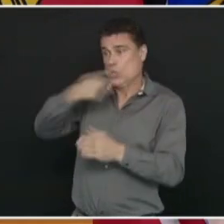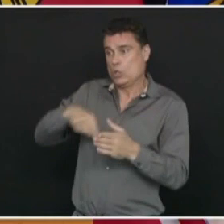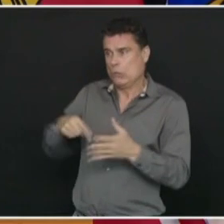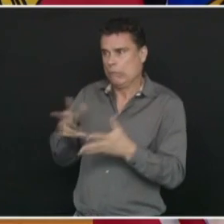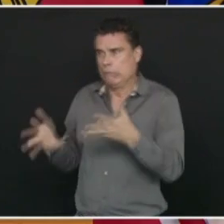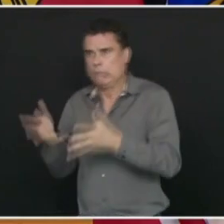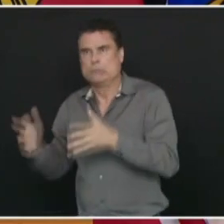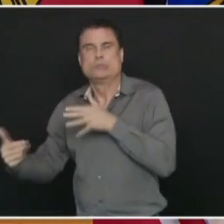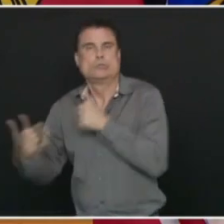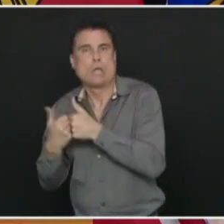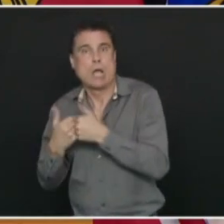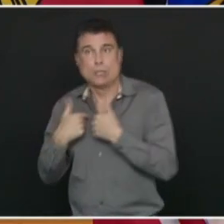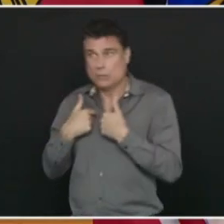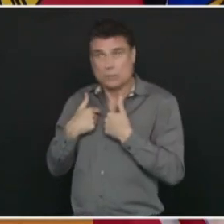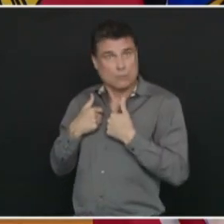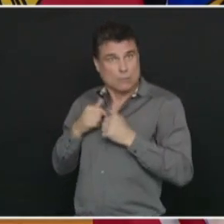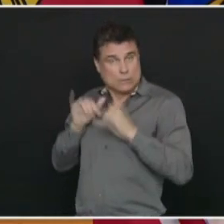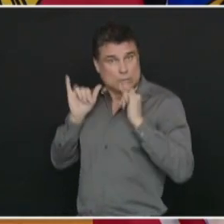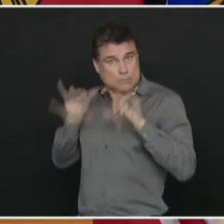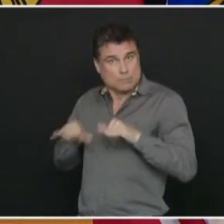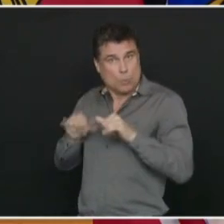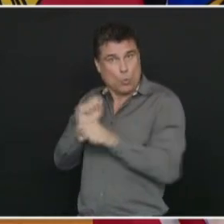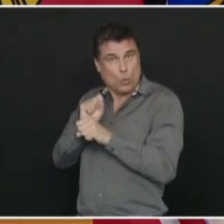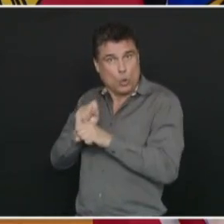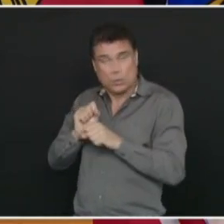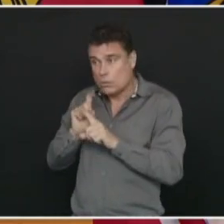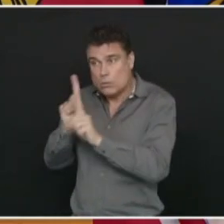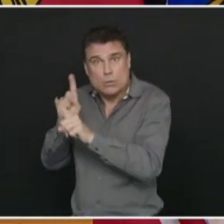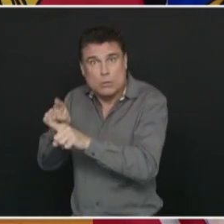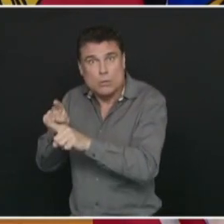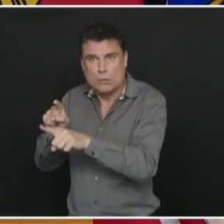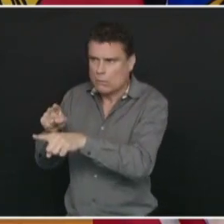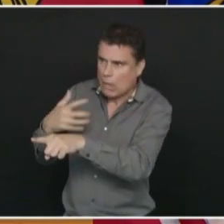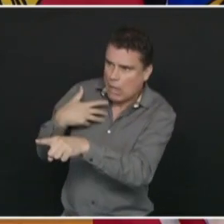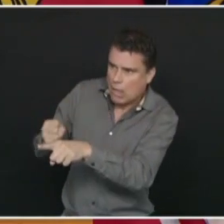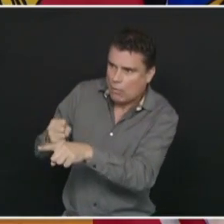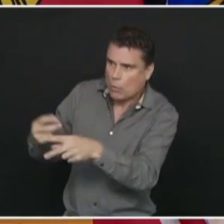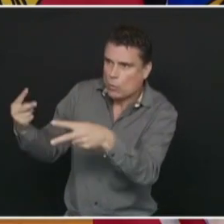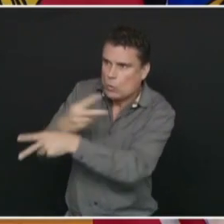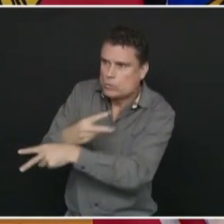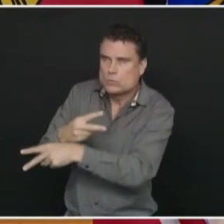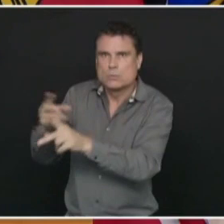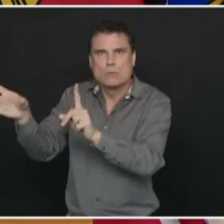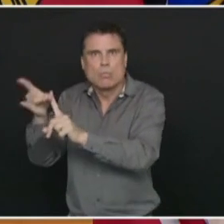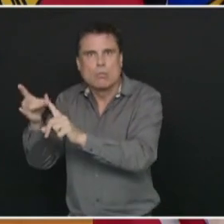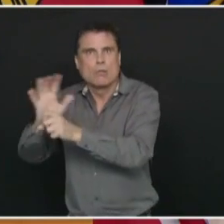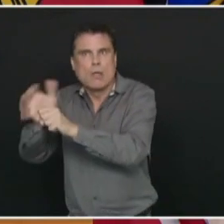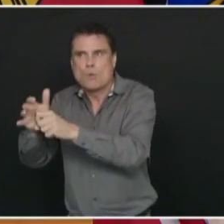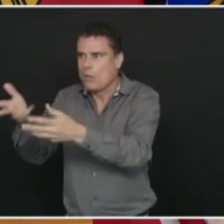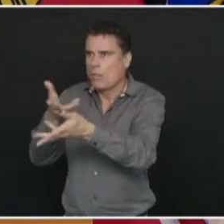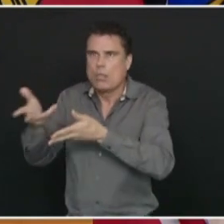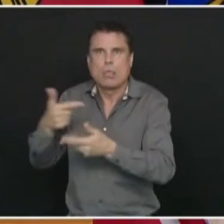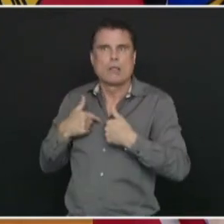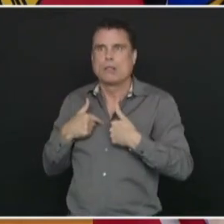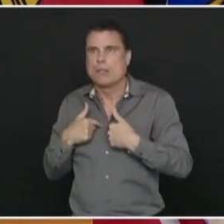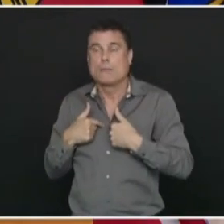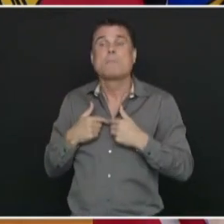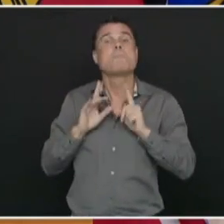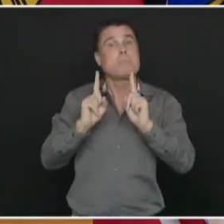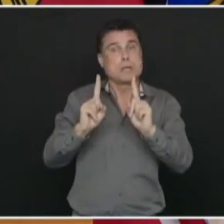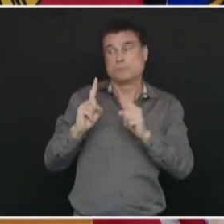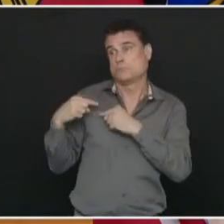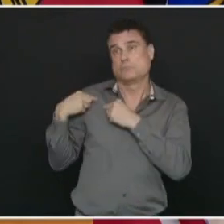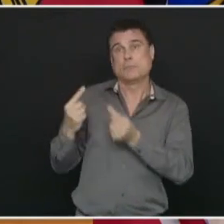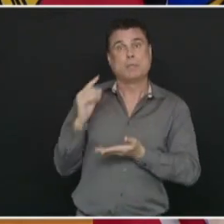seen, the deaths are more men are dying at a slighter higher percentage. Yeah,